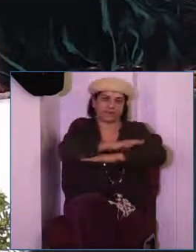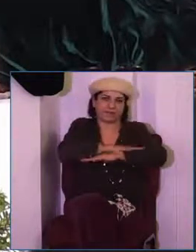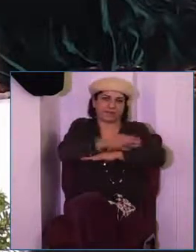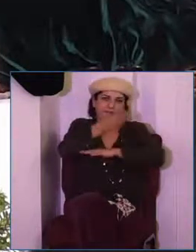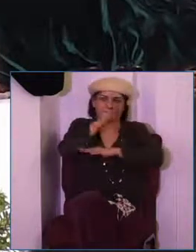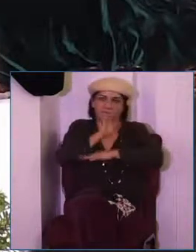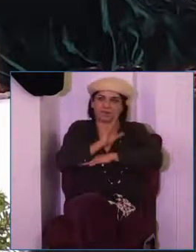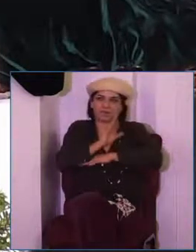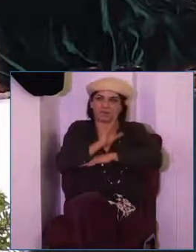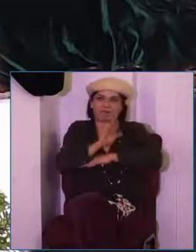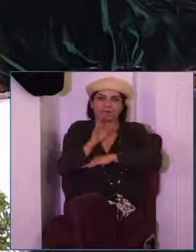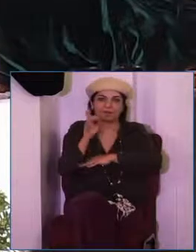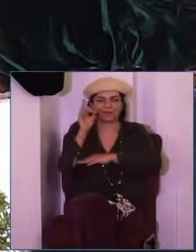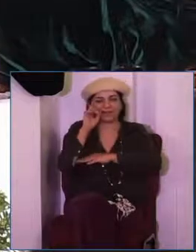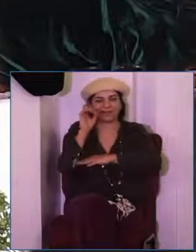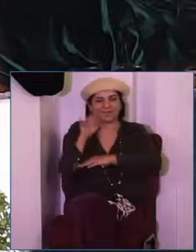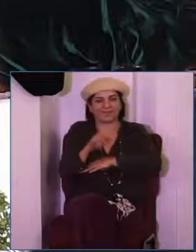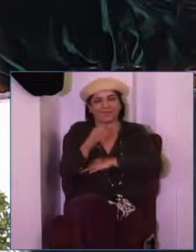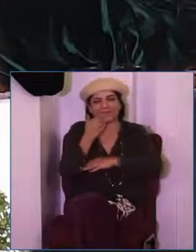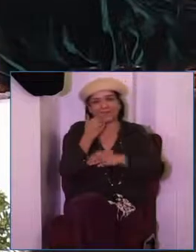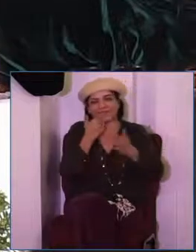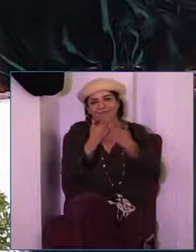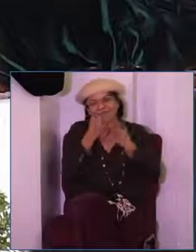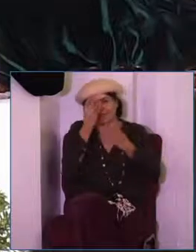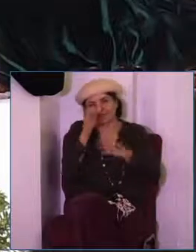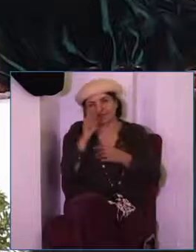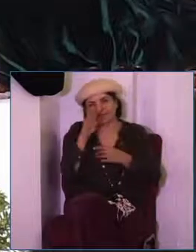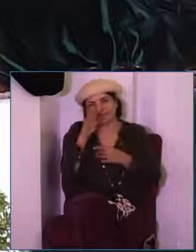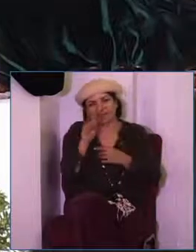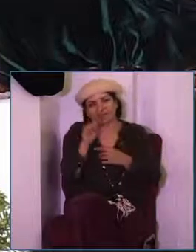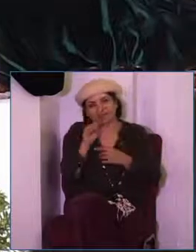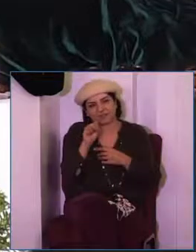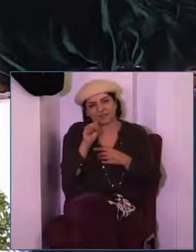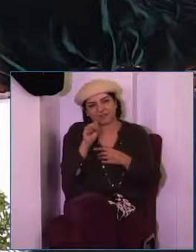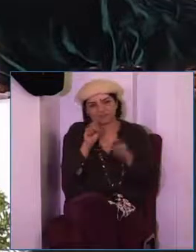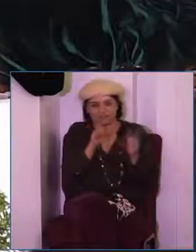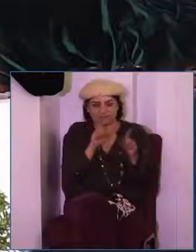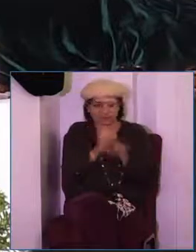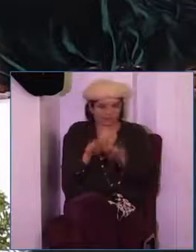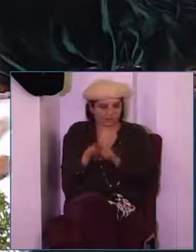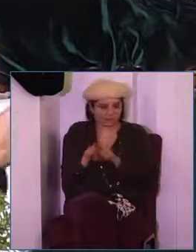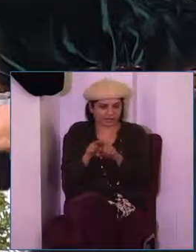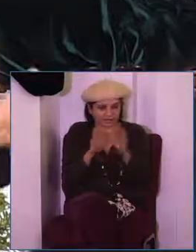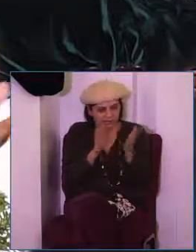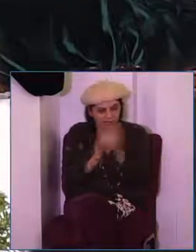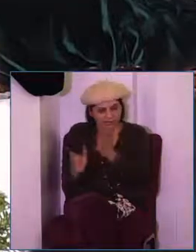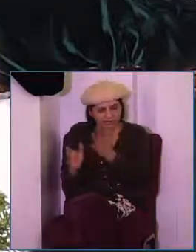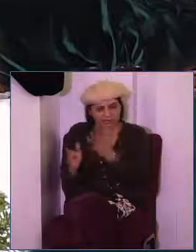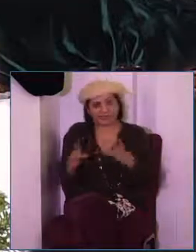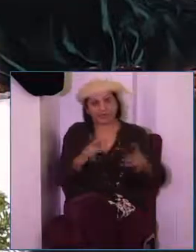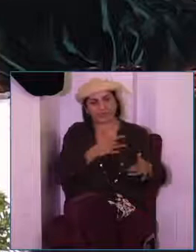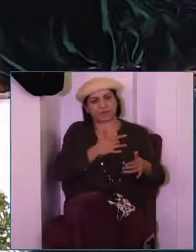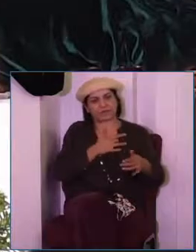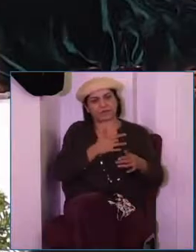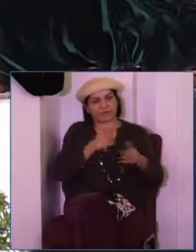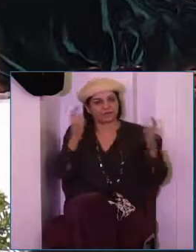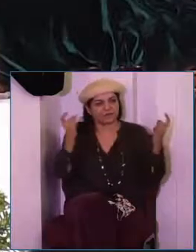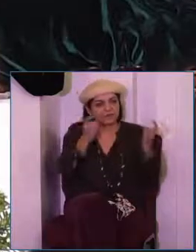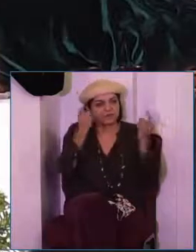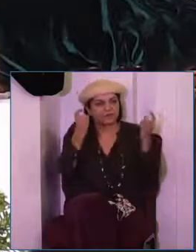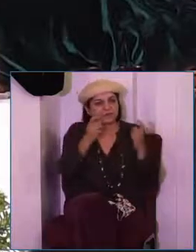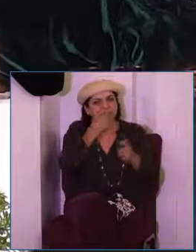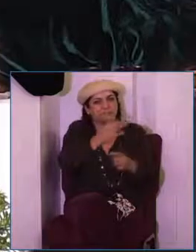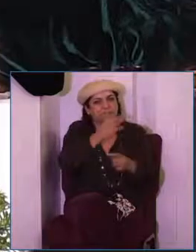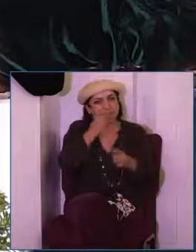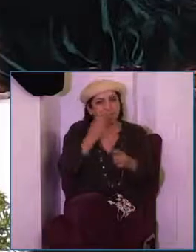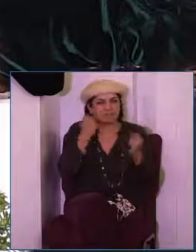think that's good news. And so as we prepare our hearts to celebrate communion, many of us know what